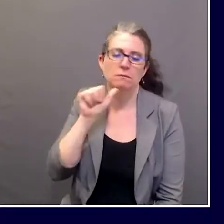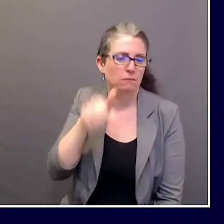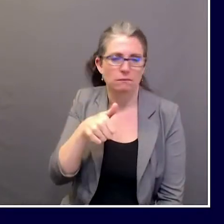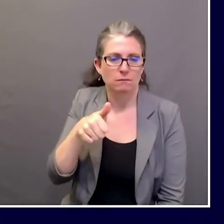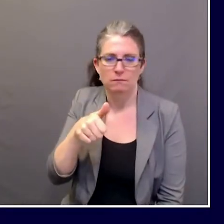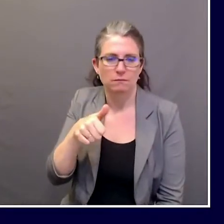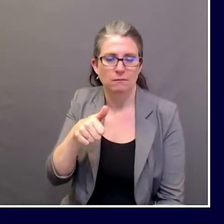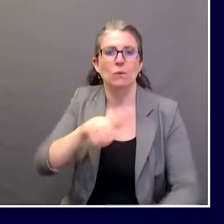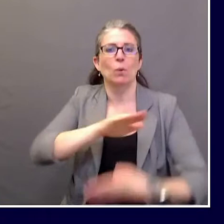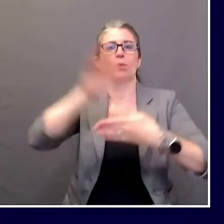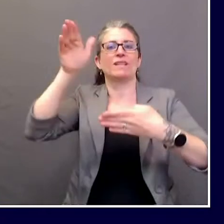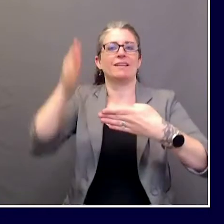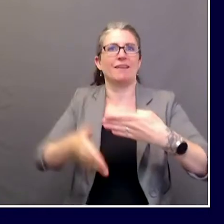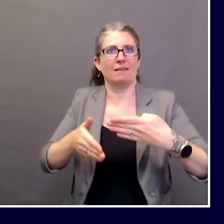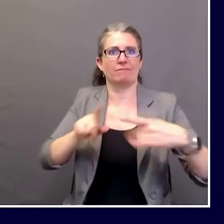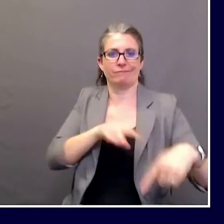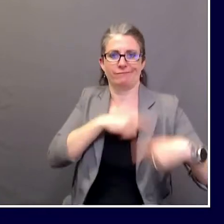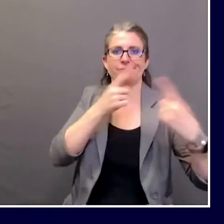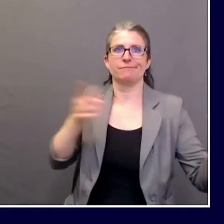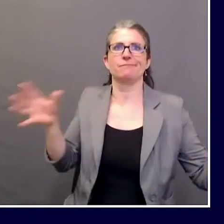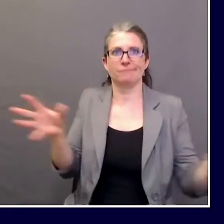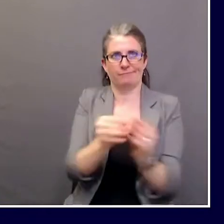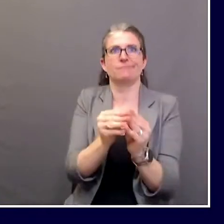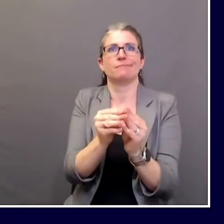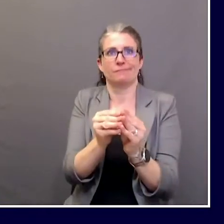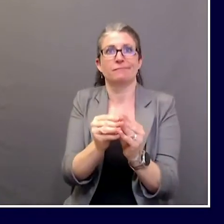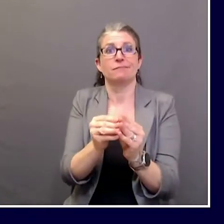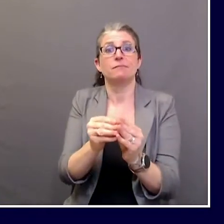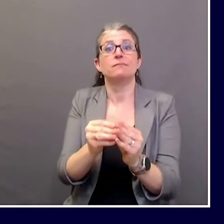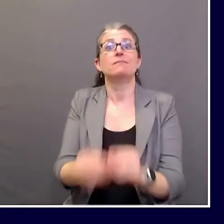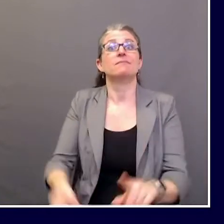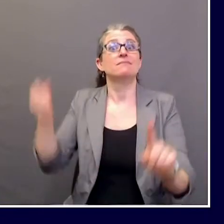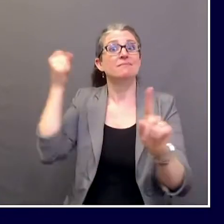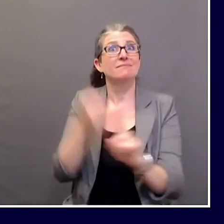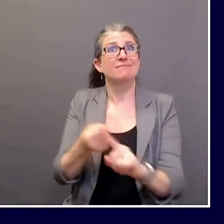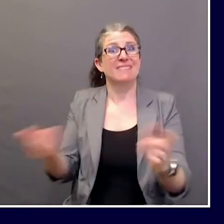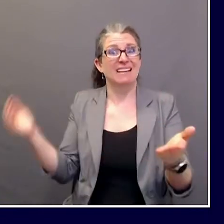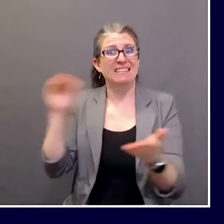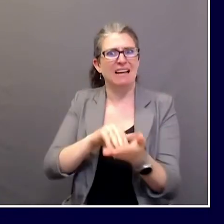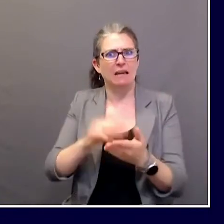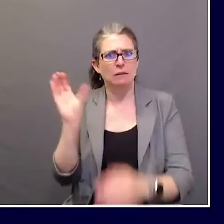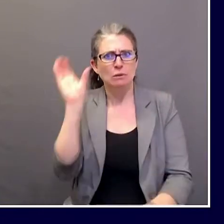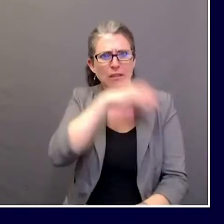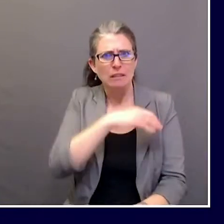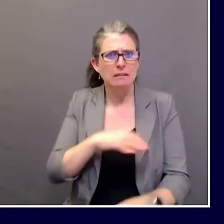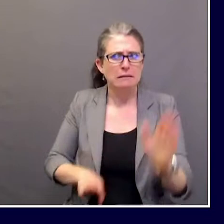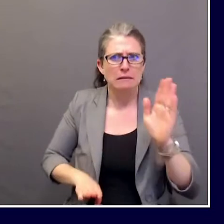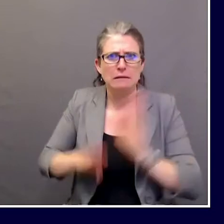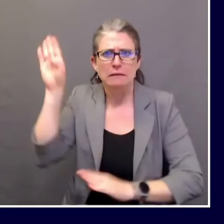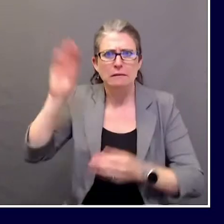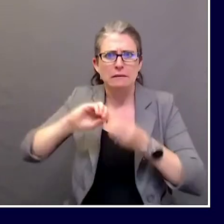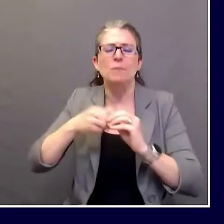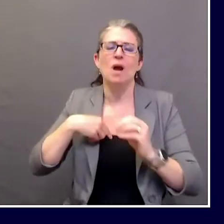I provide that same type of breakdown. Turning to hospitalizations, where cumulatively